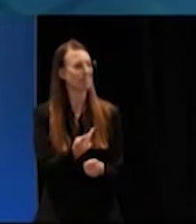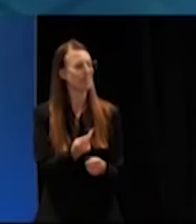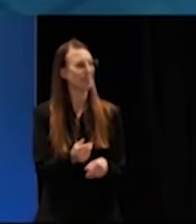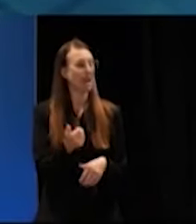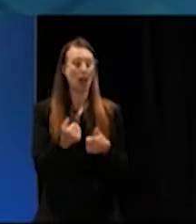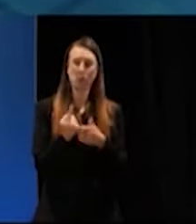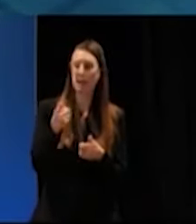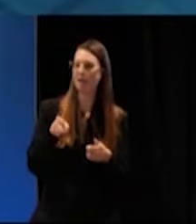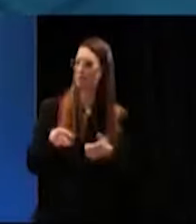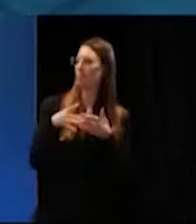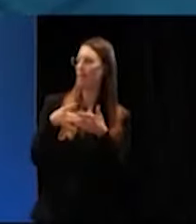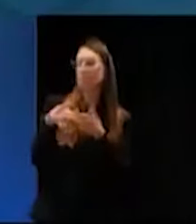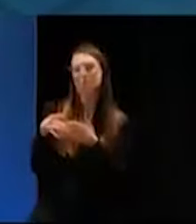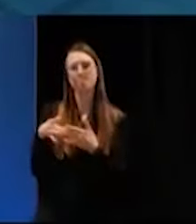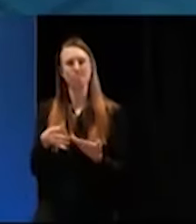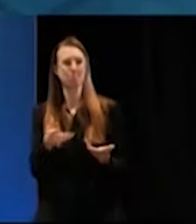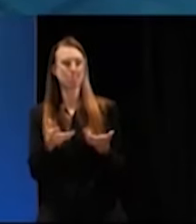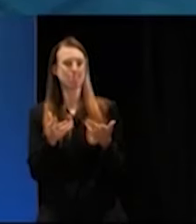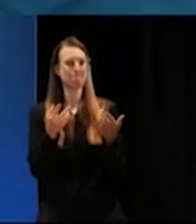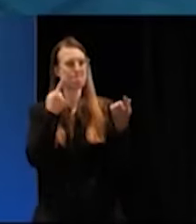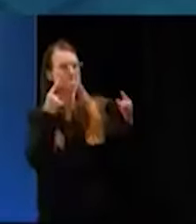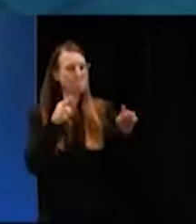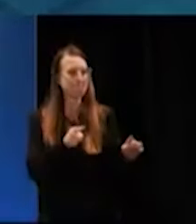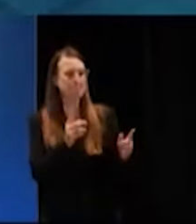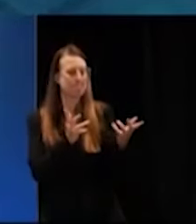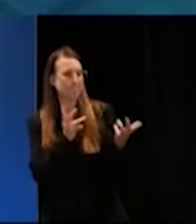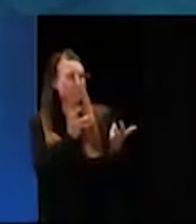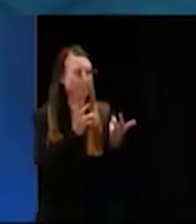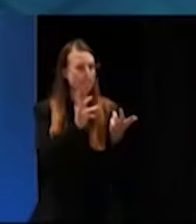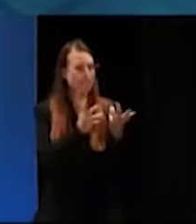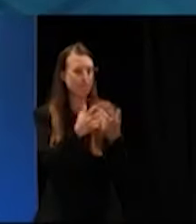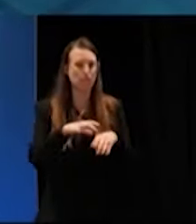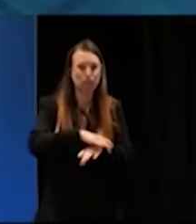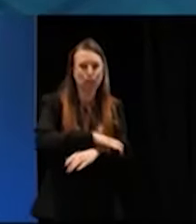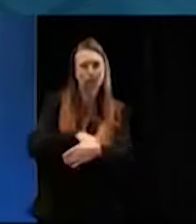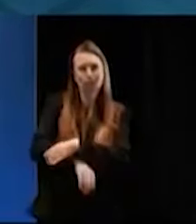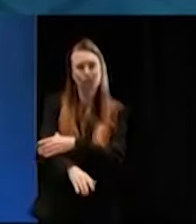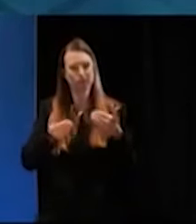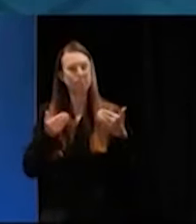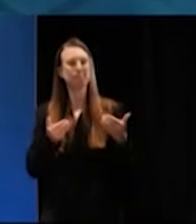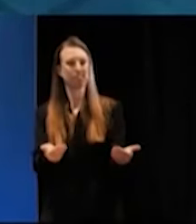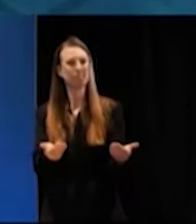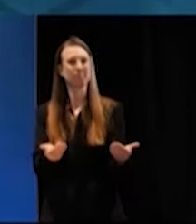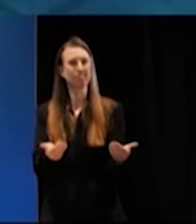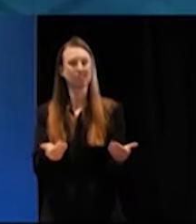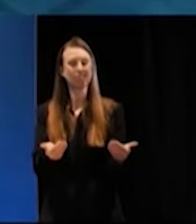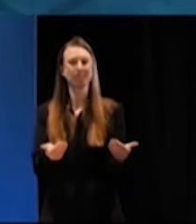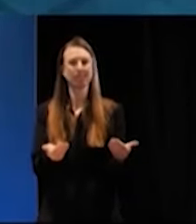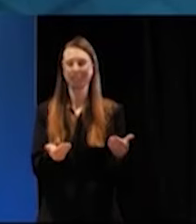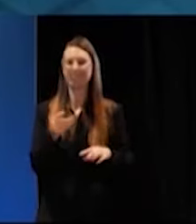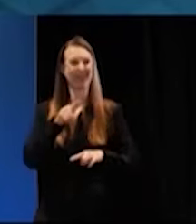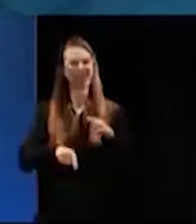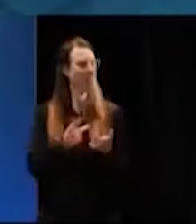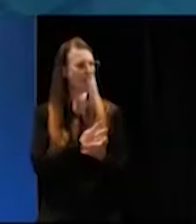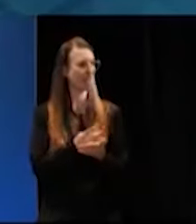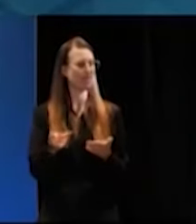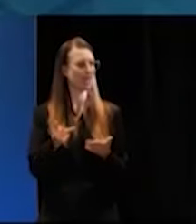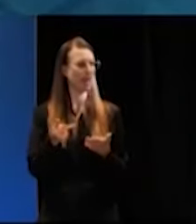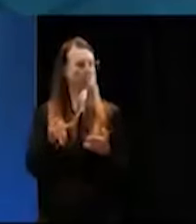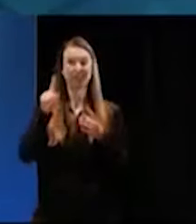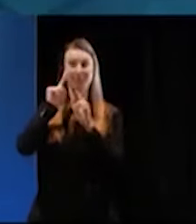bit, compromise a little bit, budge a little bit, roll up your sleeves and say, you know what? We cannot fail in this mission.